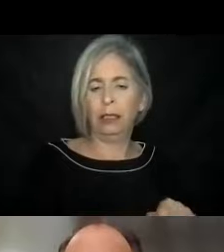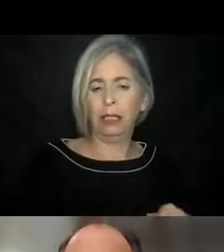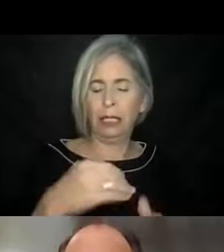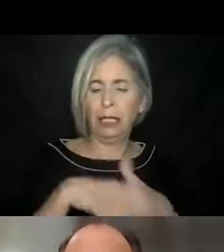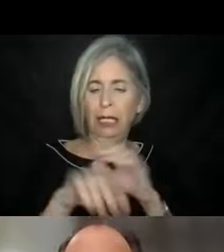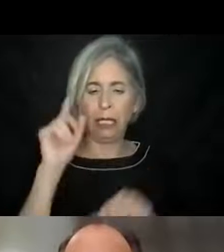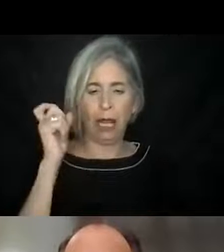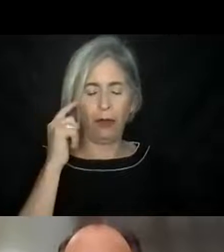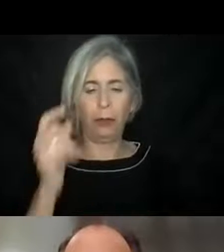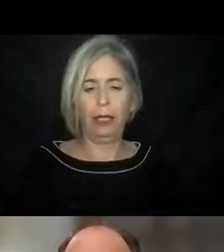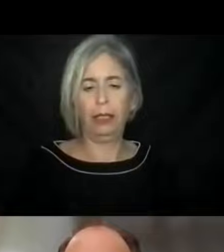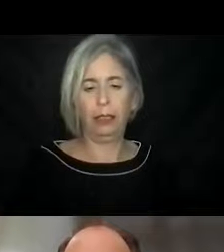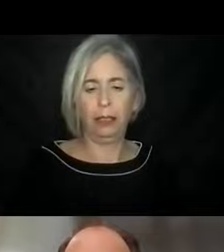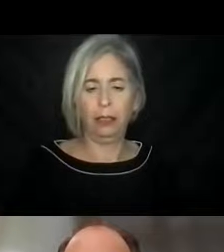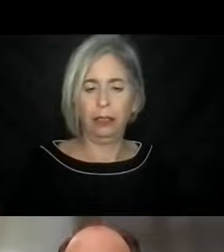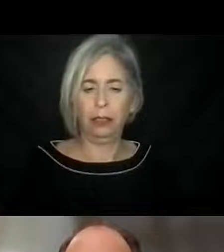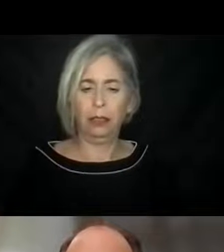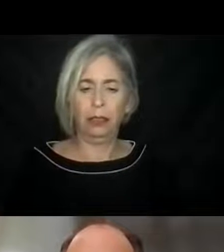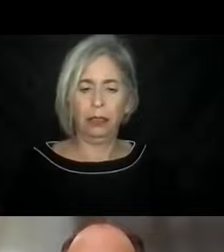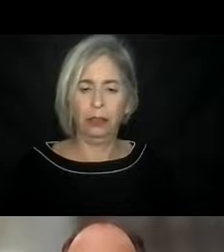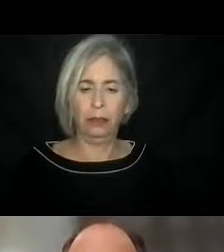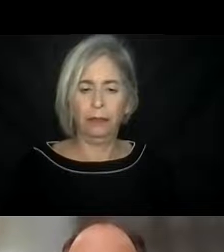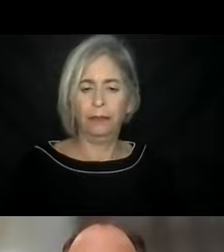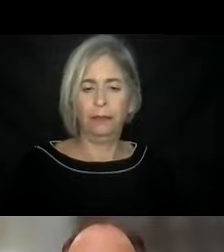doing this job, and that